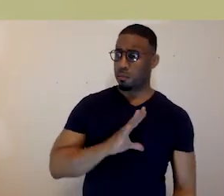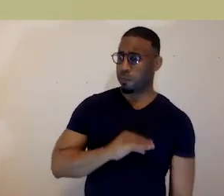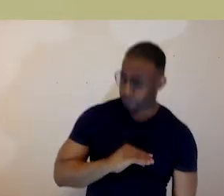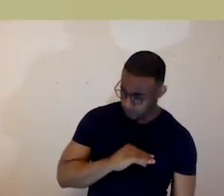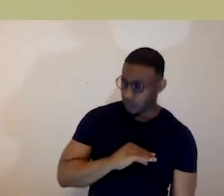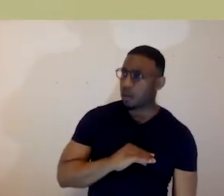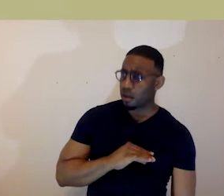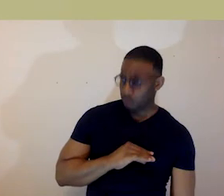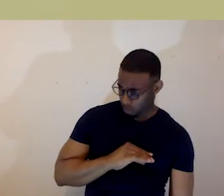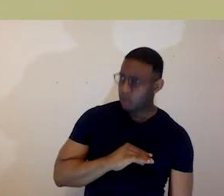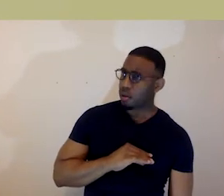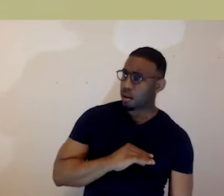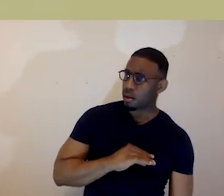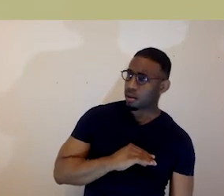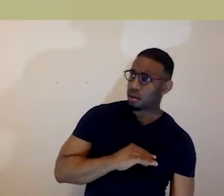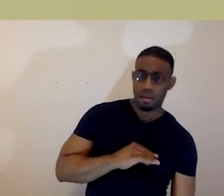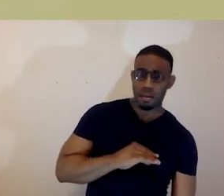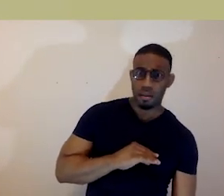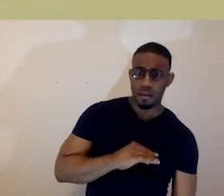crushed.